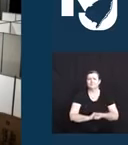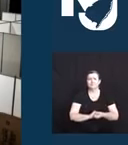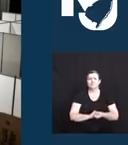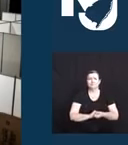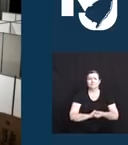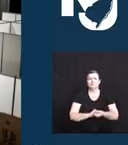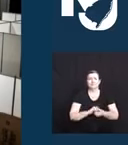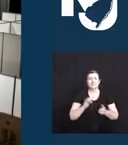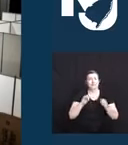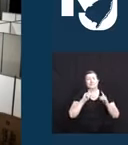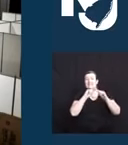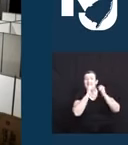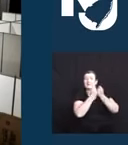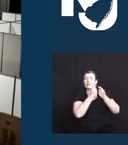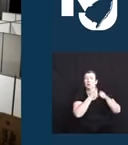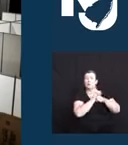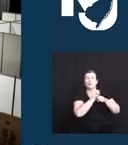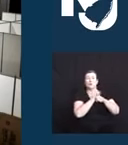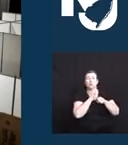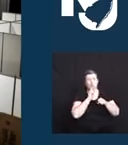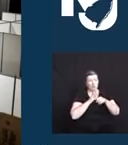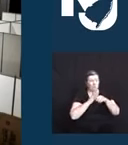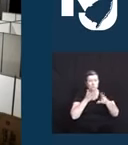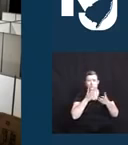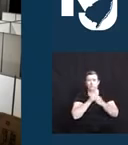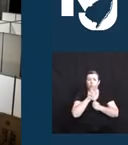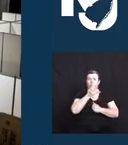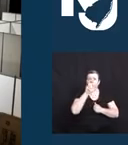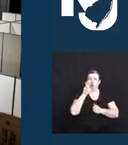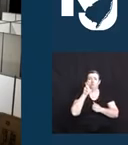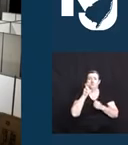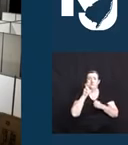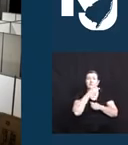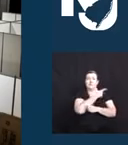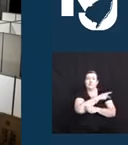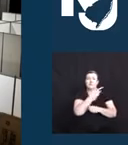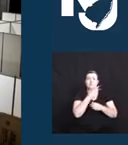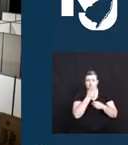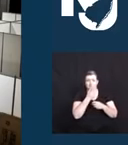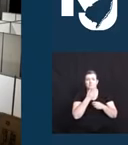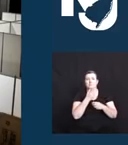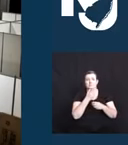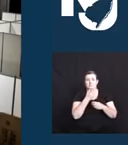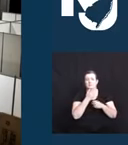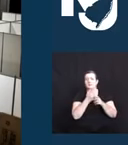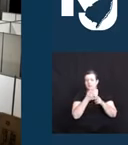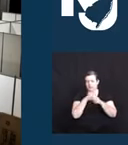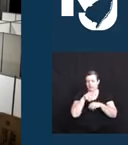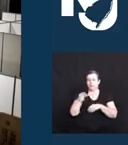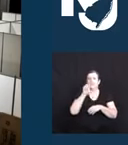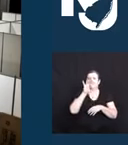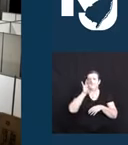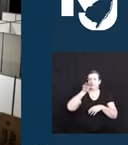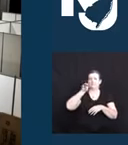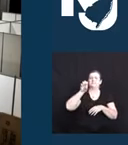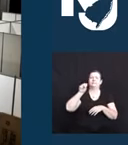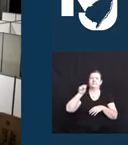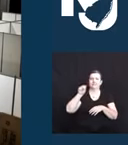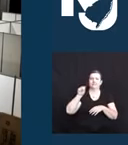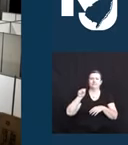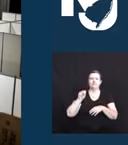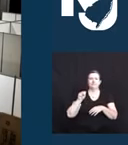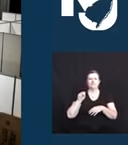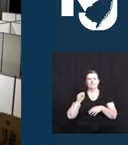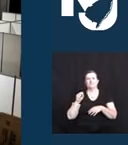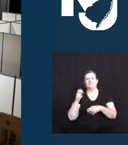nearly 300 patients received treatment at the Secaucus site. Thanks to the extensive staff and services set up,